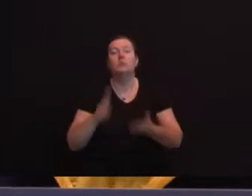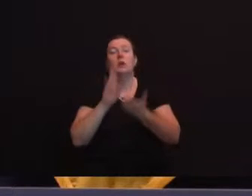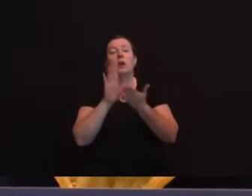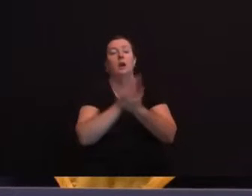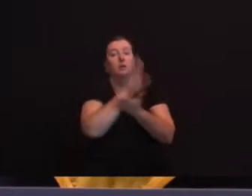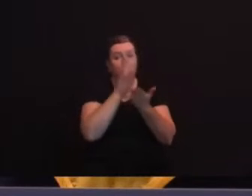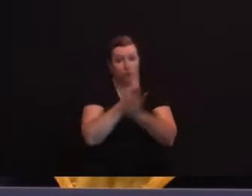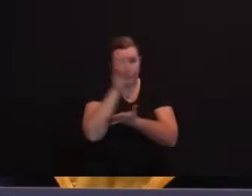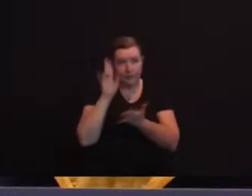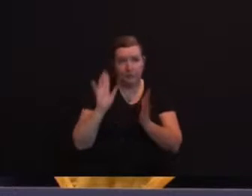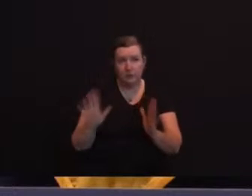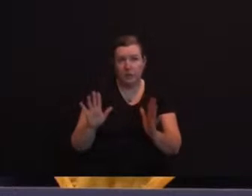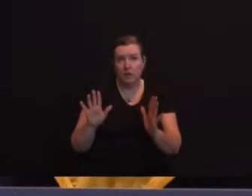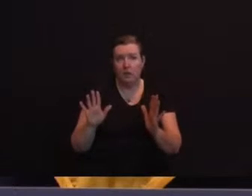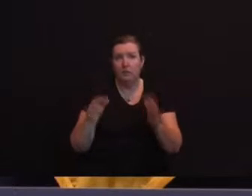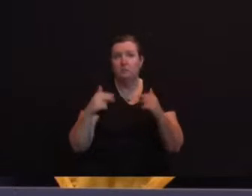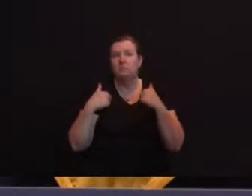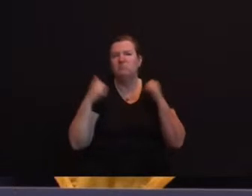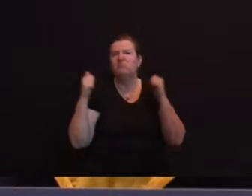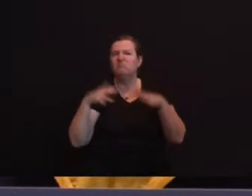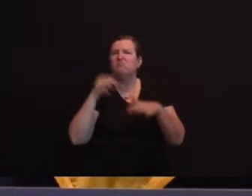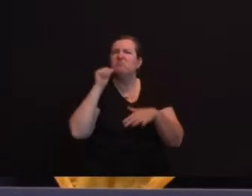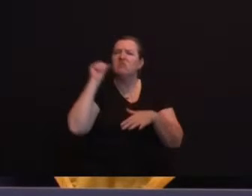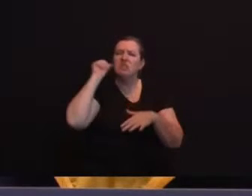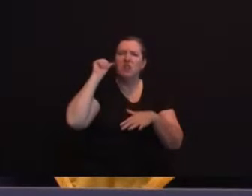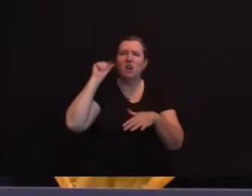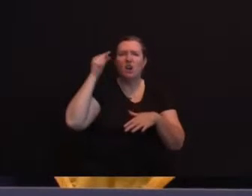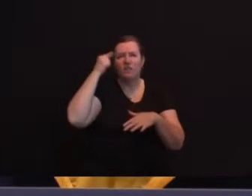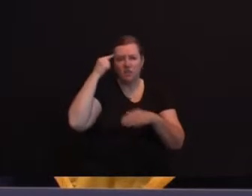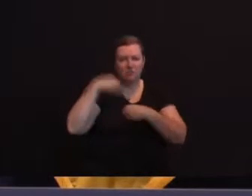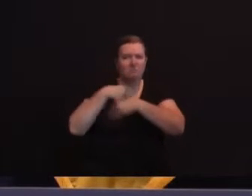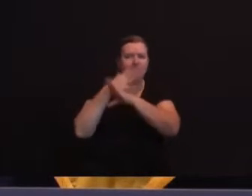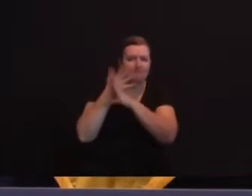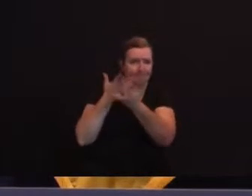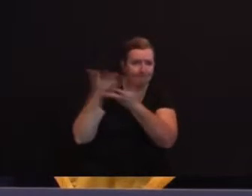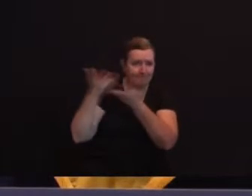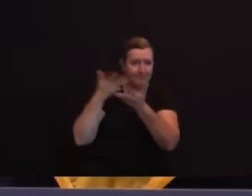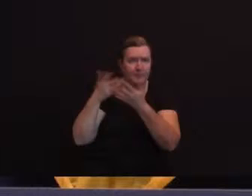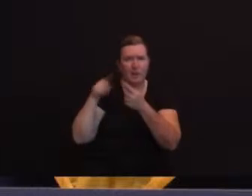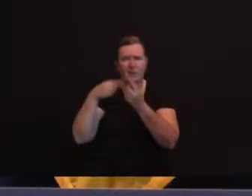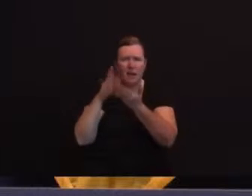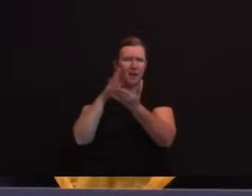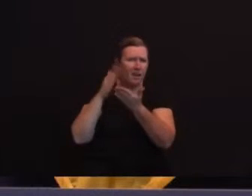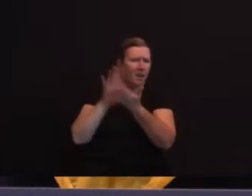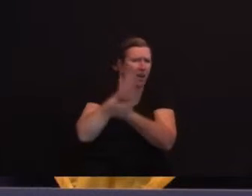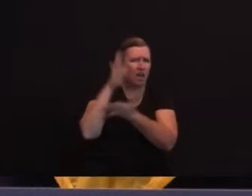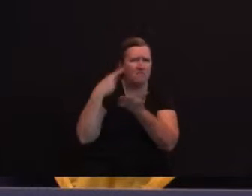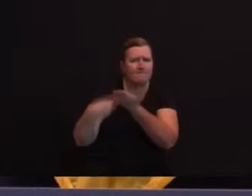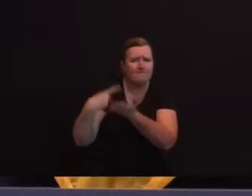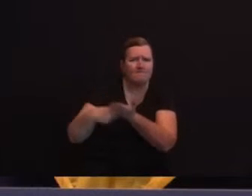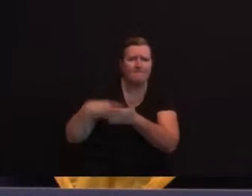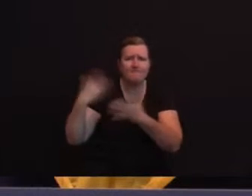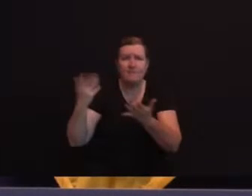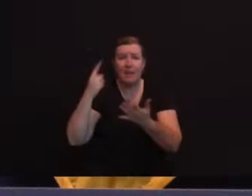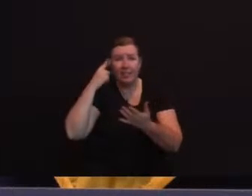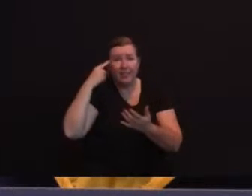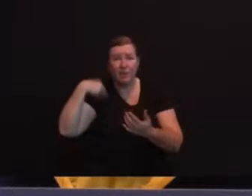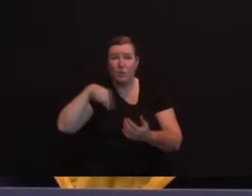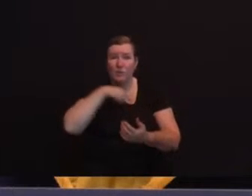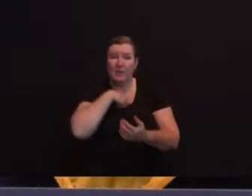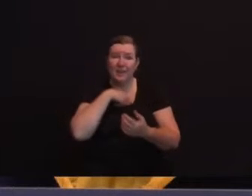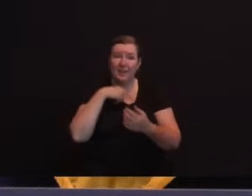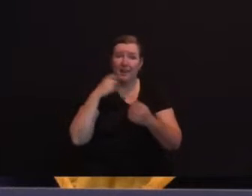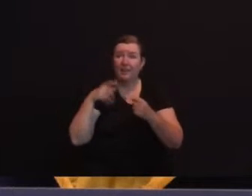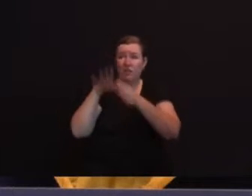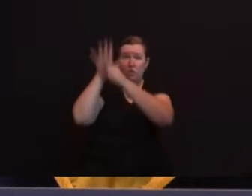Wolf, Carney, Cuomo, Lamont, and myself yesterday. And I think we're going to, as a region, but I should also